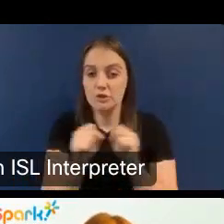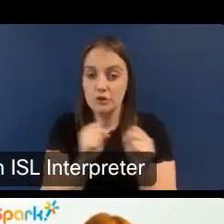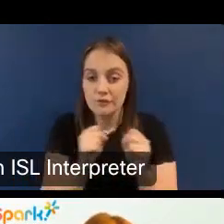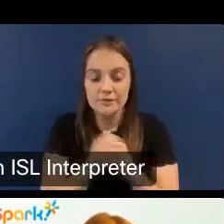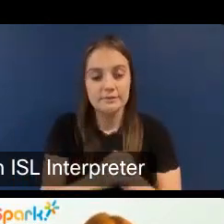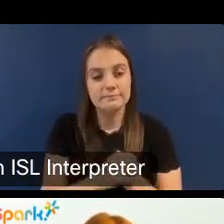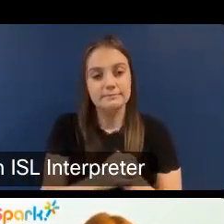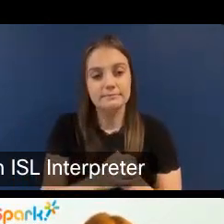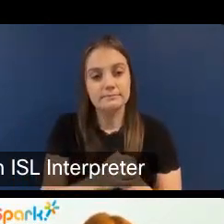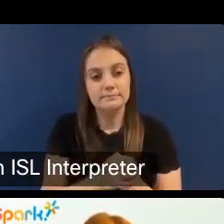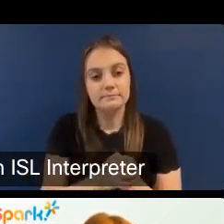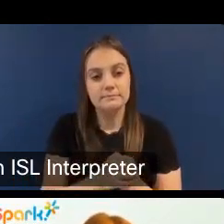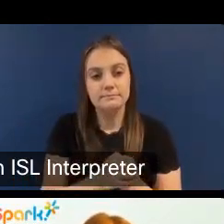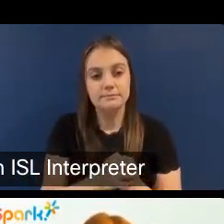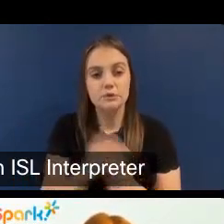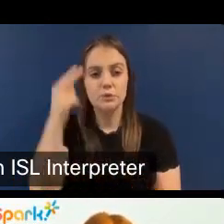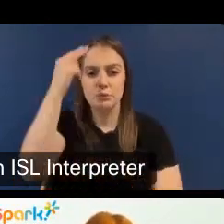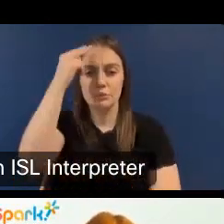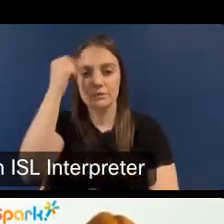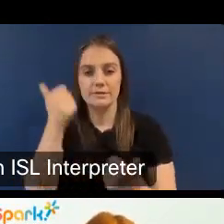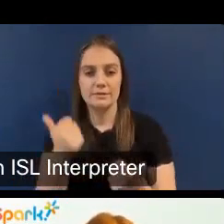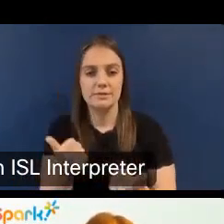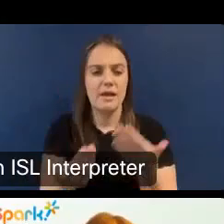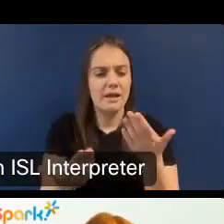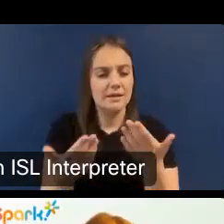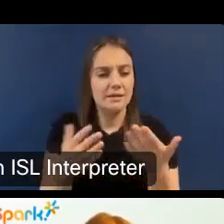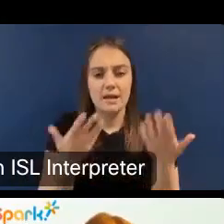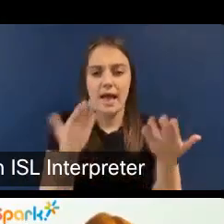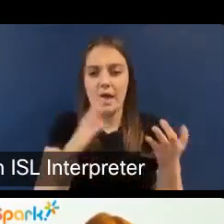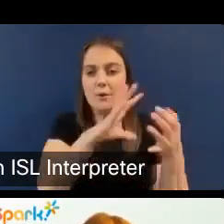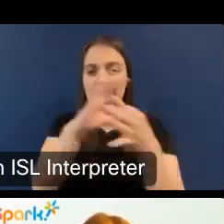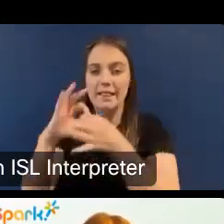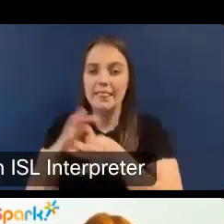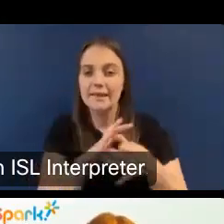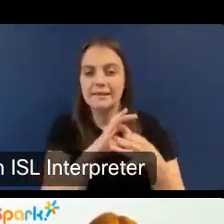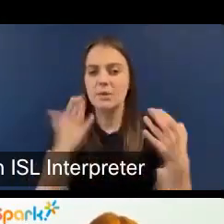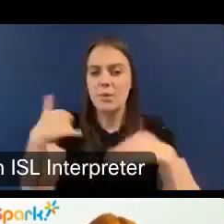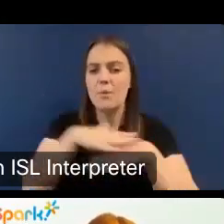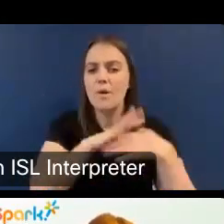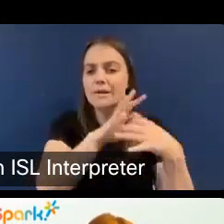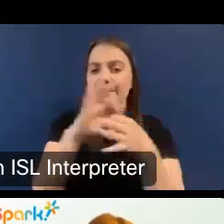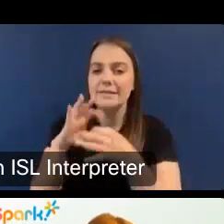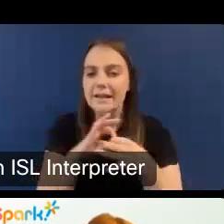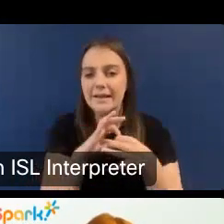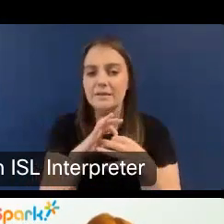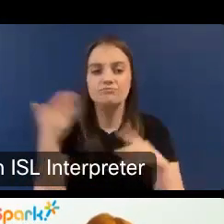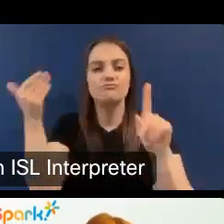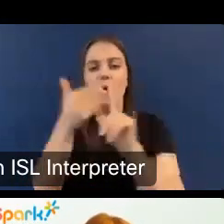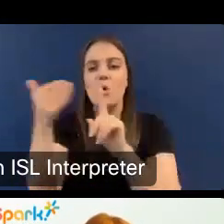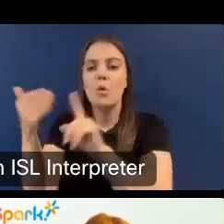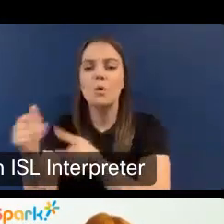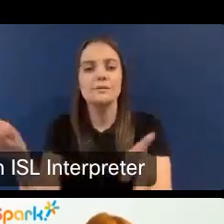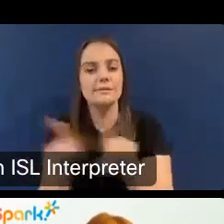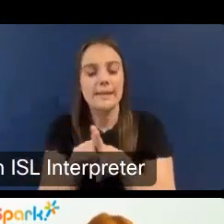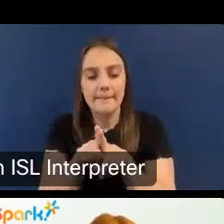to understand where are those intersections of, let's say, common goals and let's say